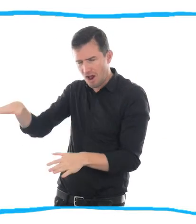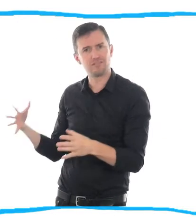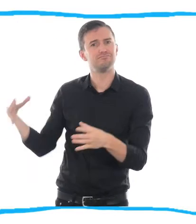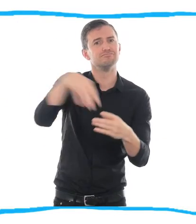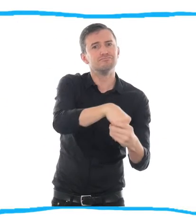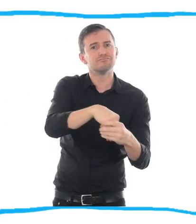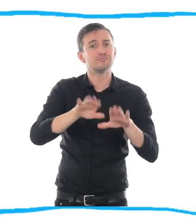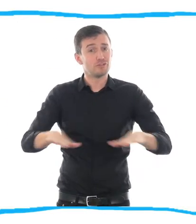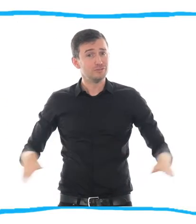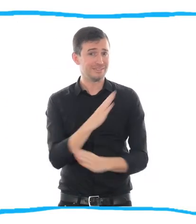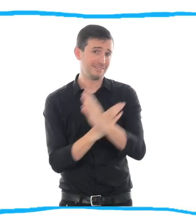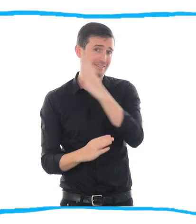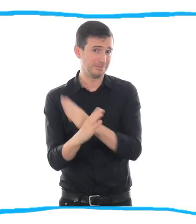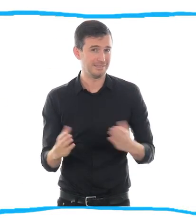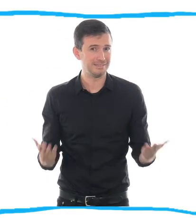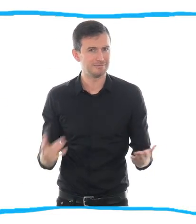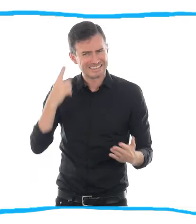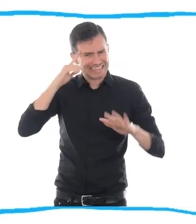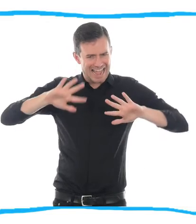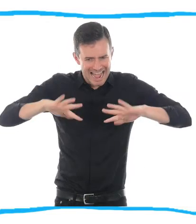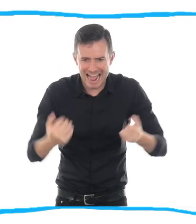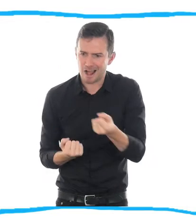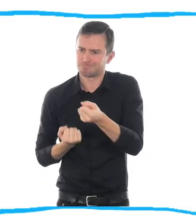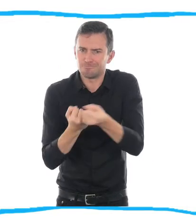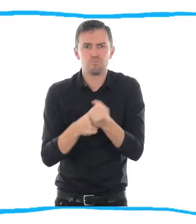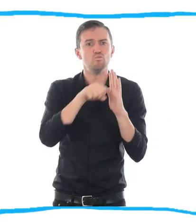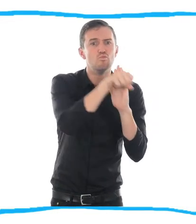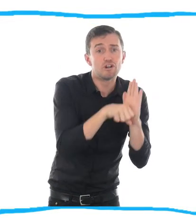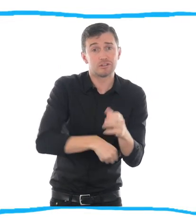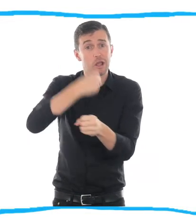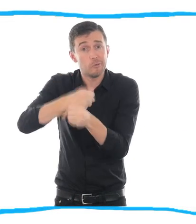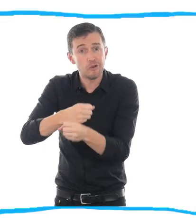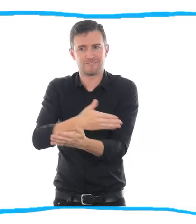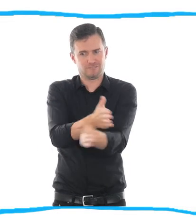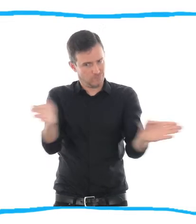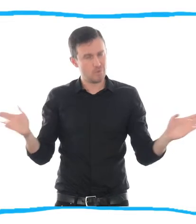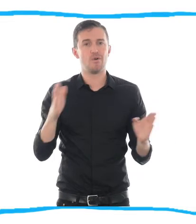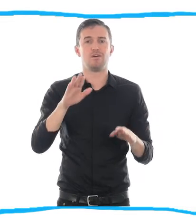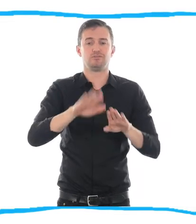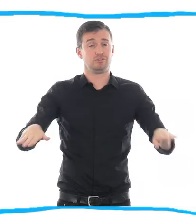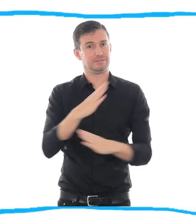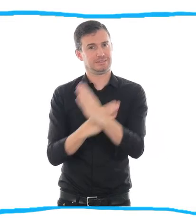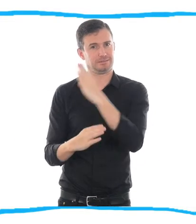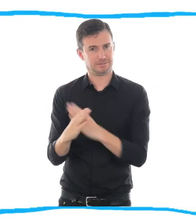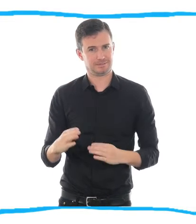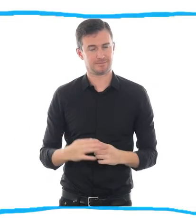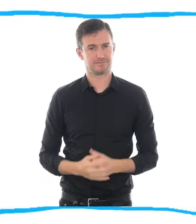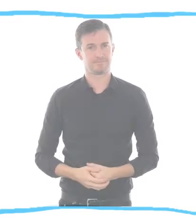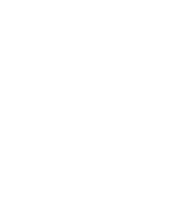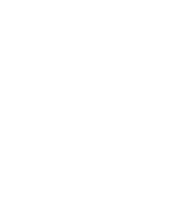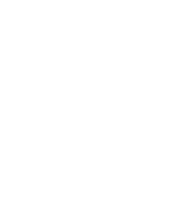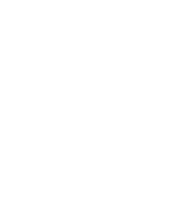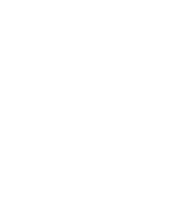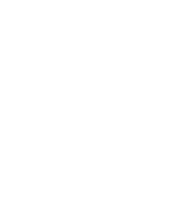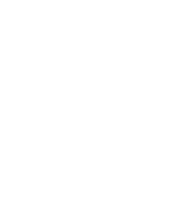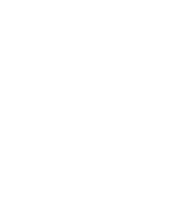get involved in the development of programs, fundraising, and communication. A definition of inclusion from Montenegro. Jana and